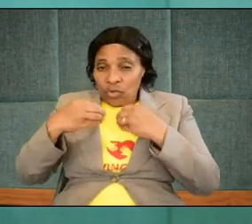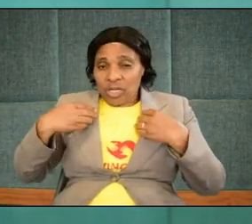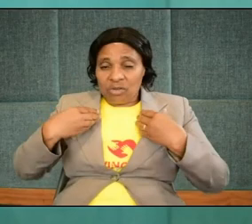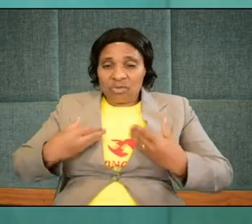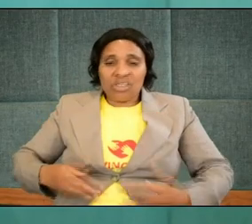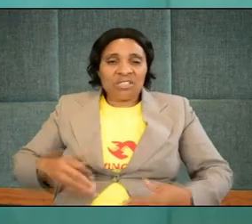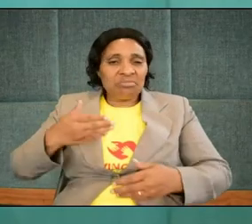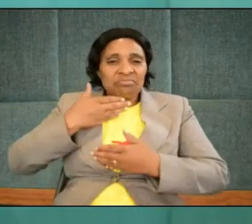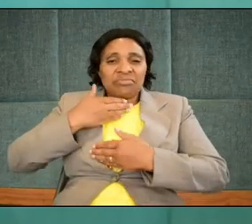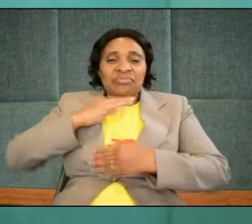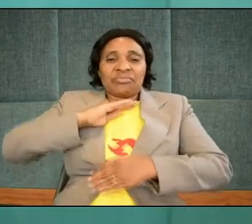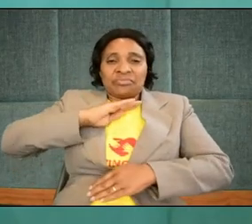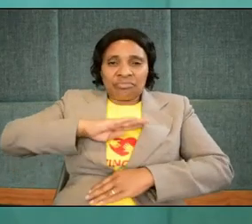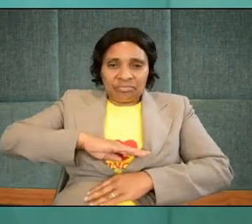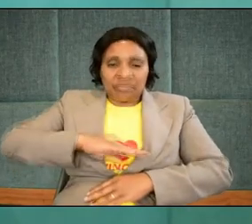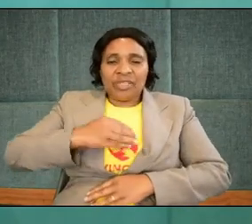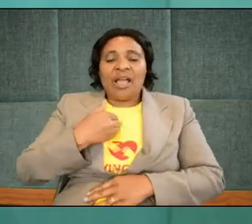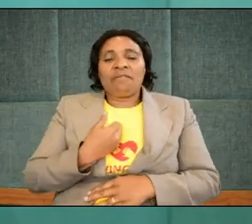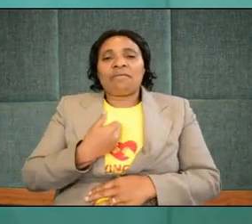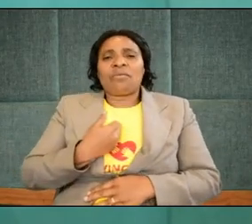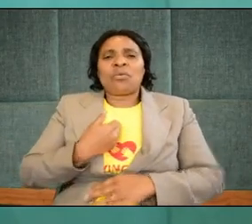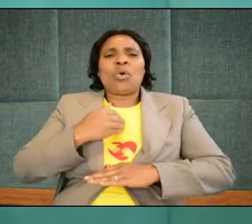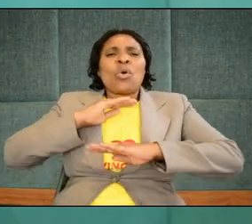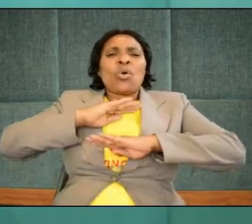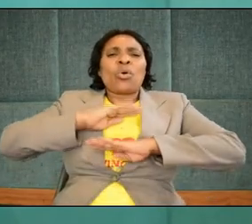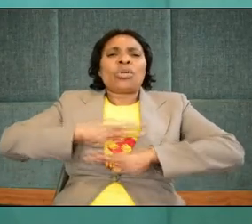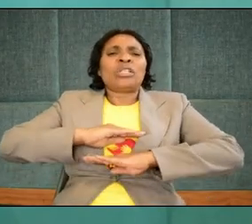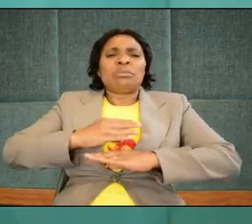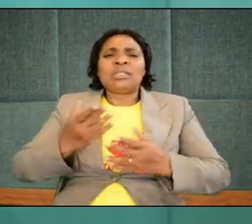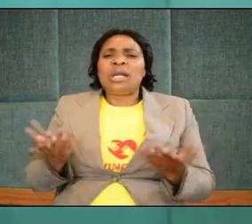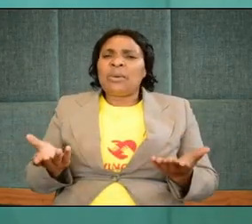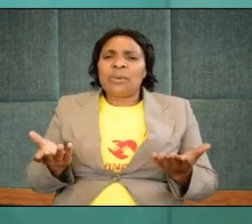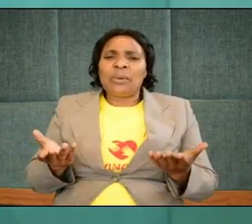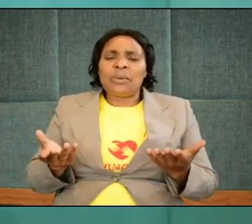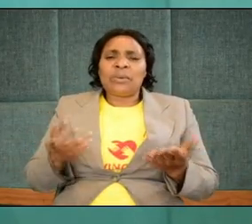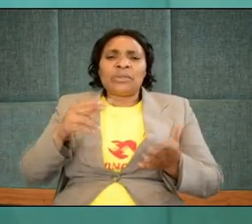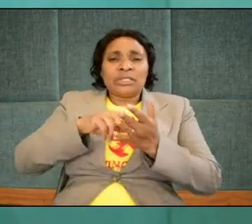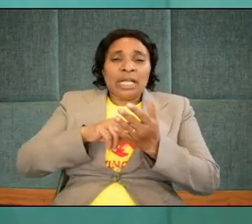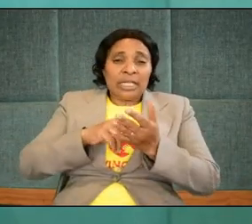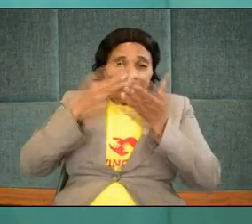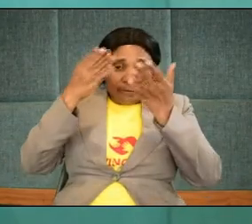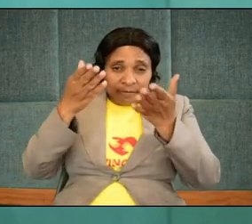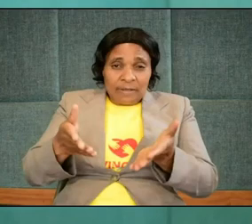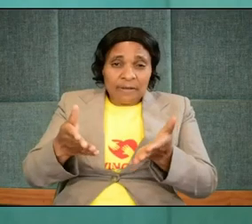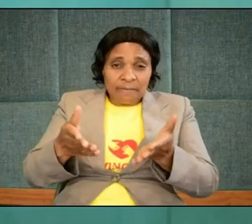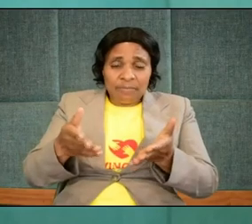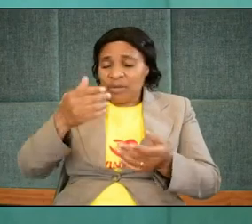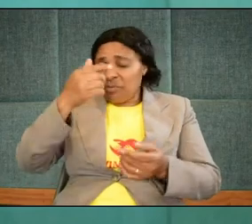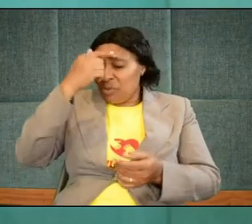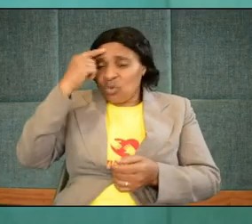content with that. Mm. Contentment here stands out because it is